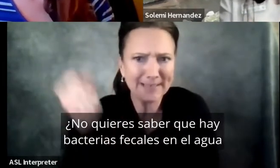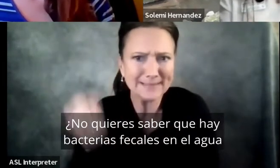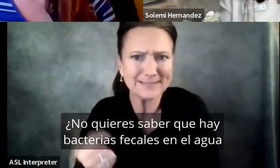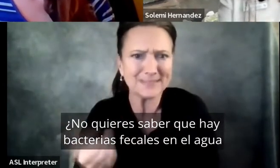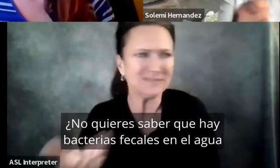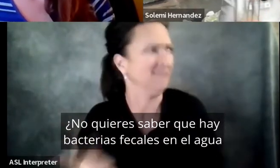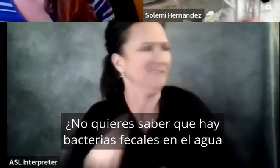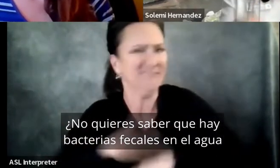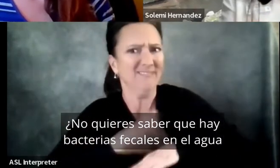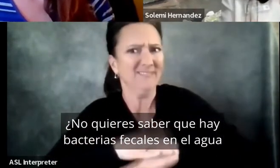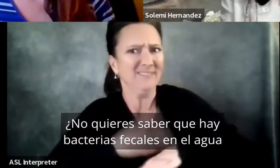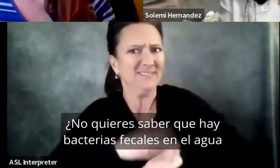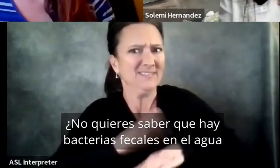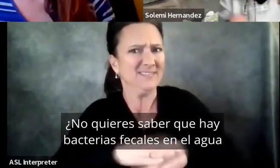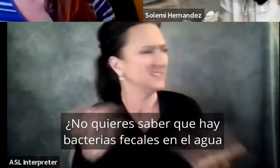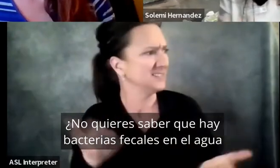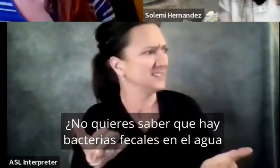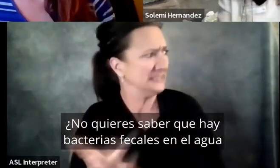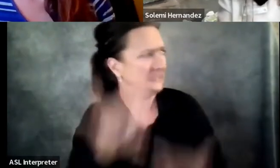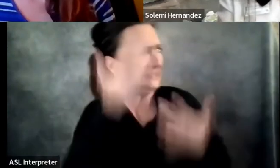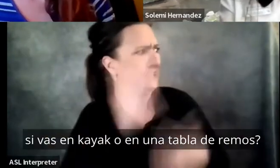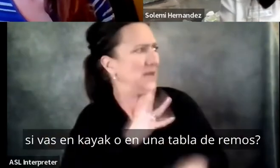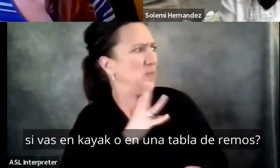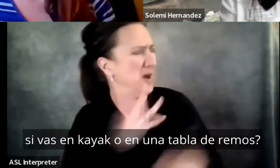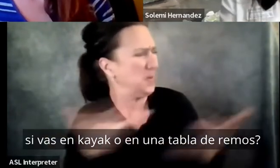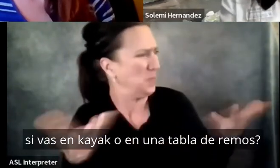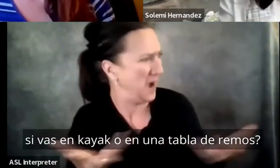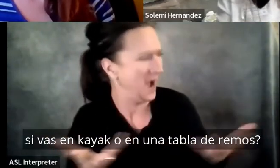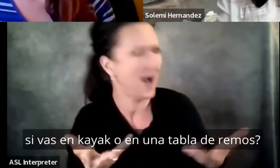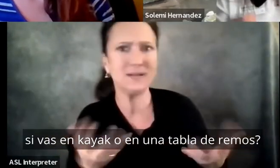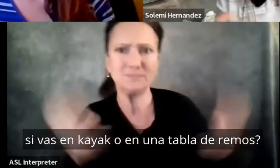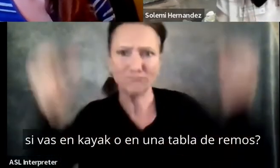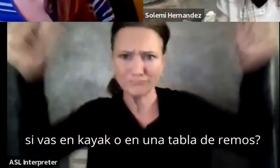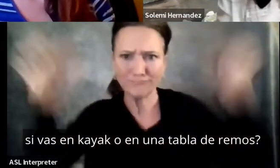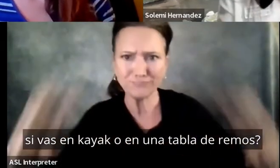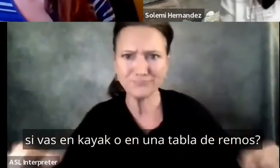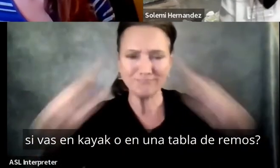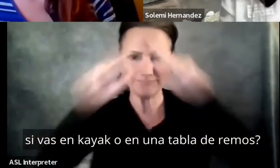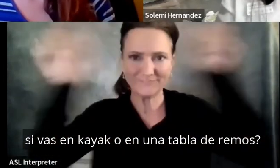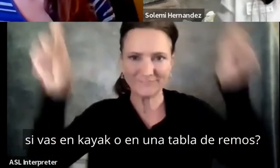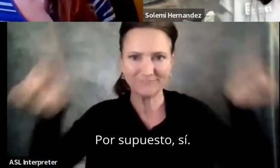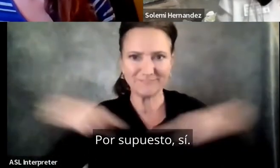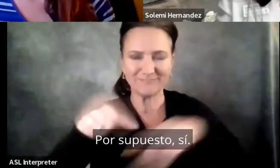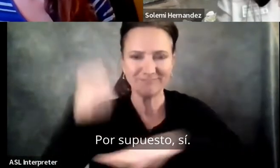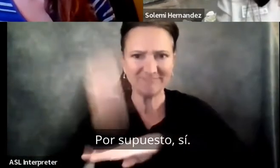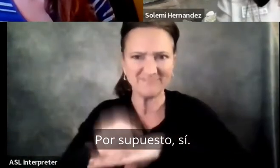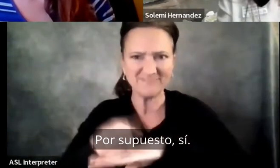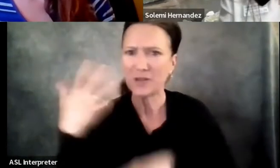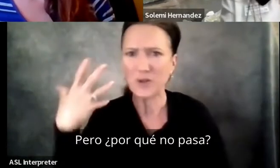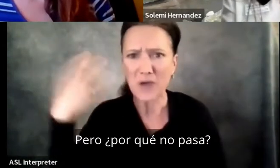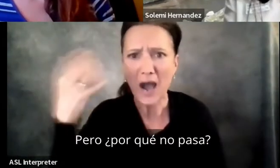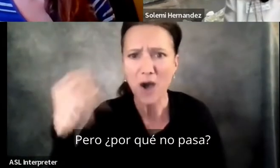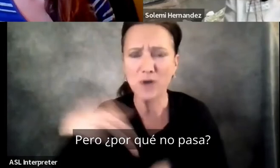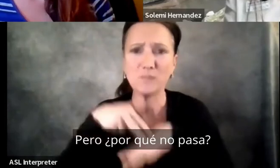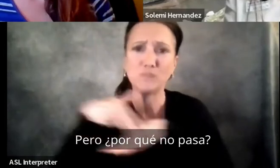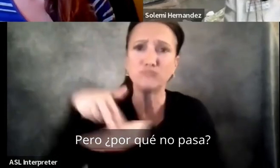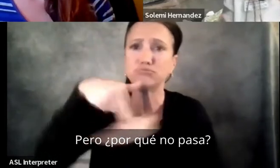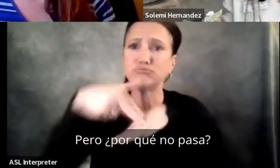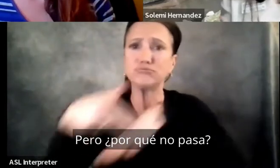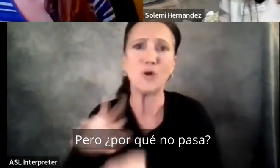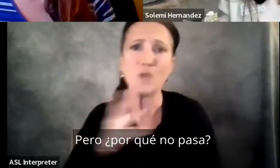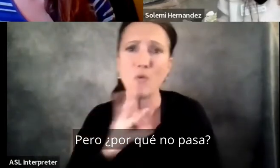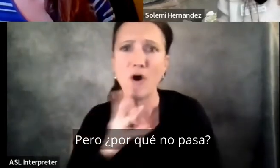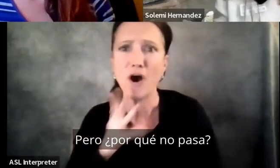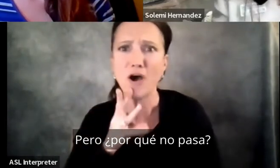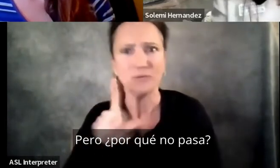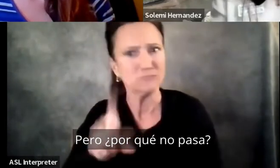want to know there's fecal bacteria on the waters that you're kayaking or paddleboarding? Of course, yeah. But